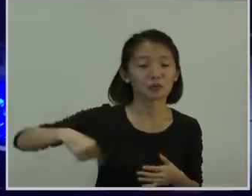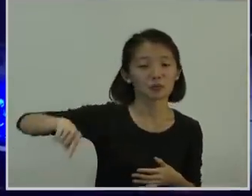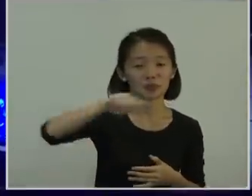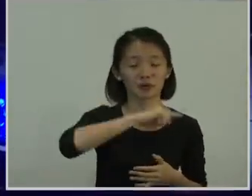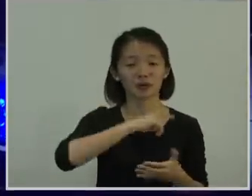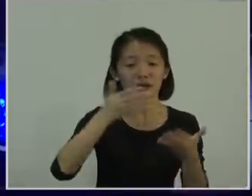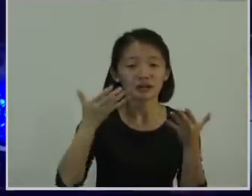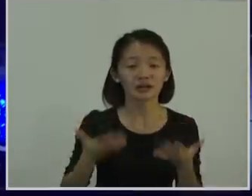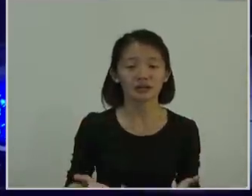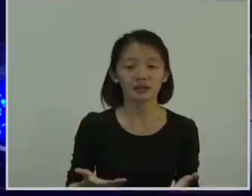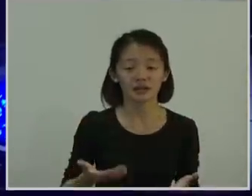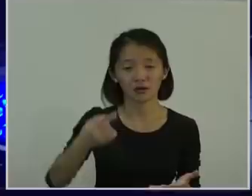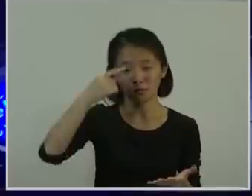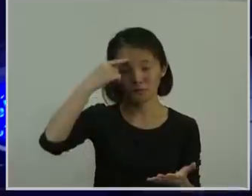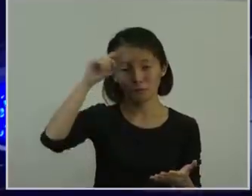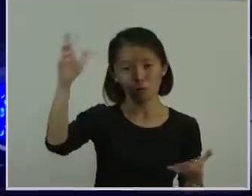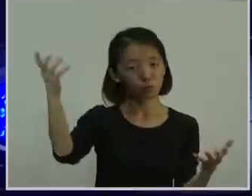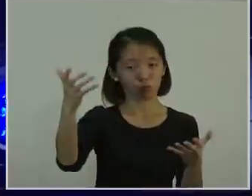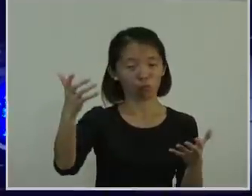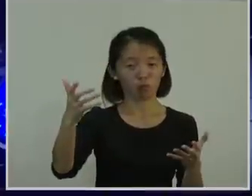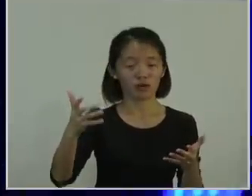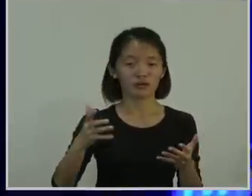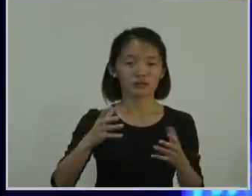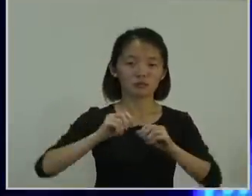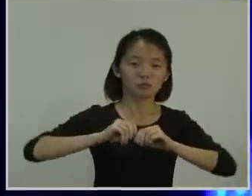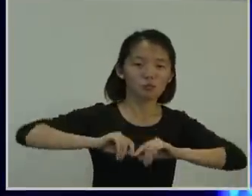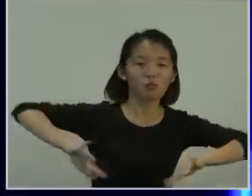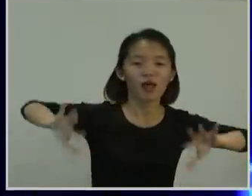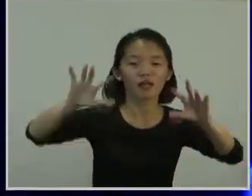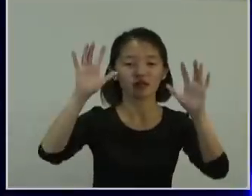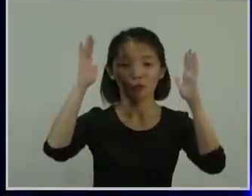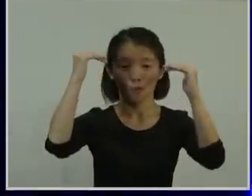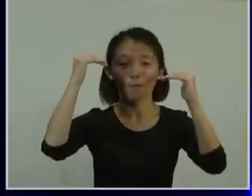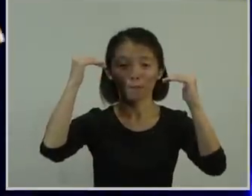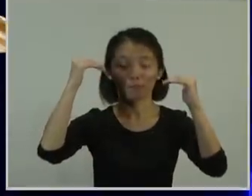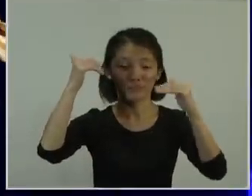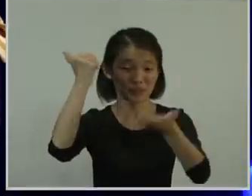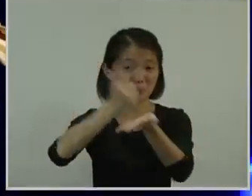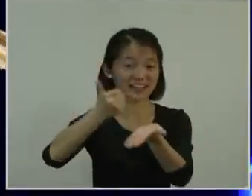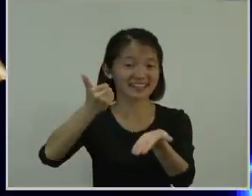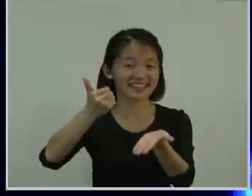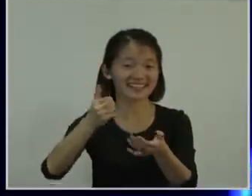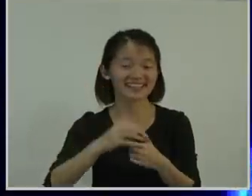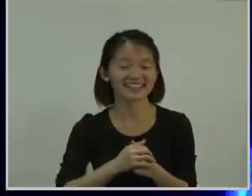is to spread hope. Amen?